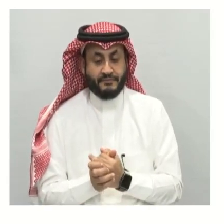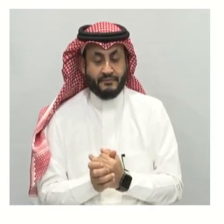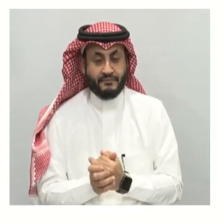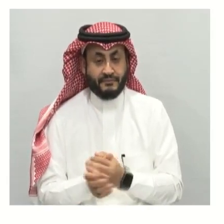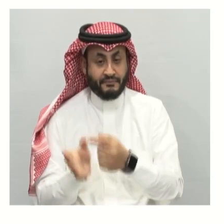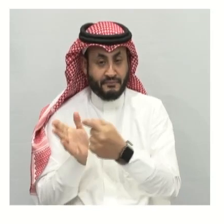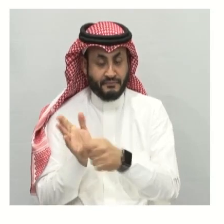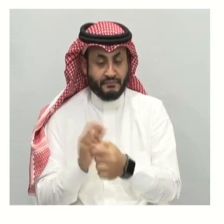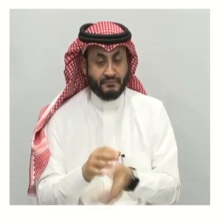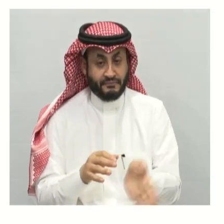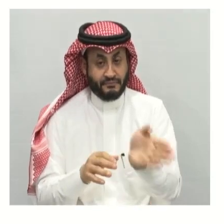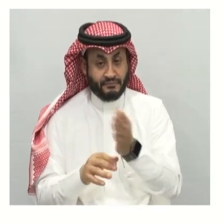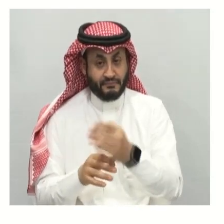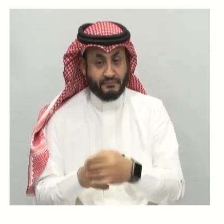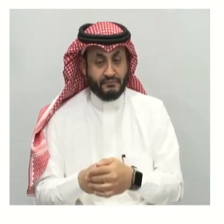Comma.